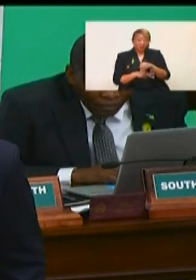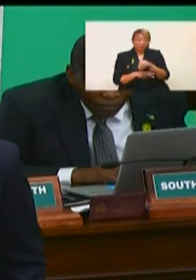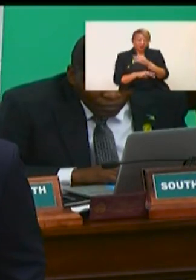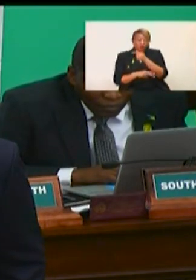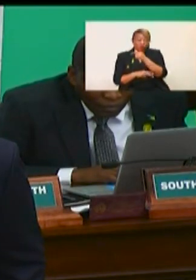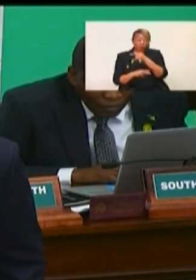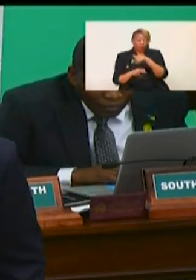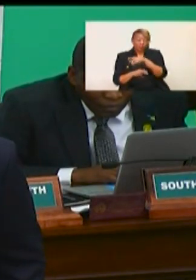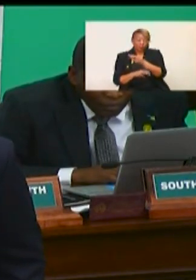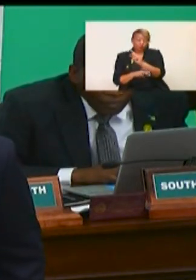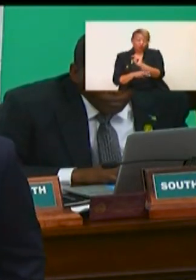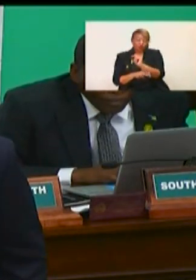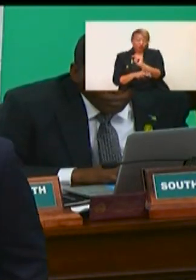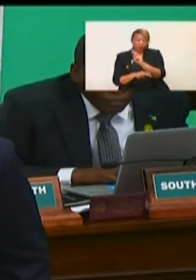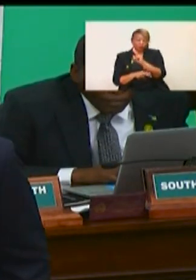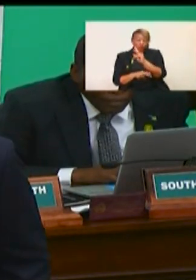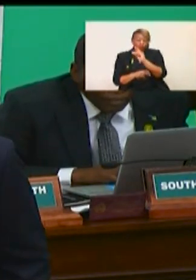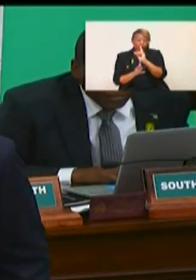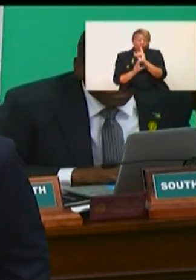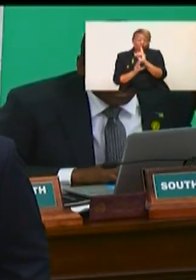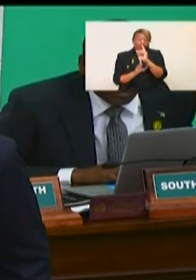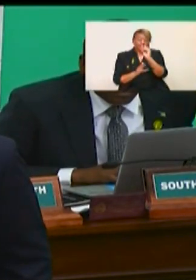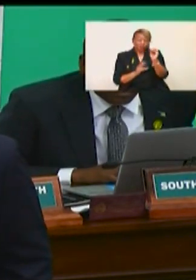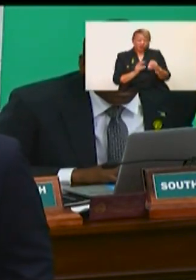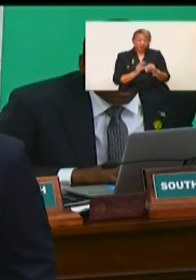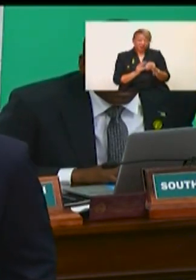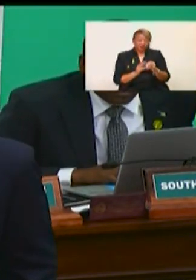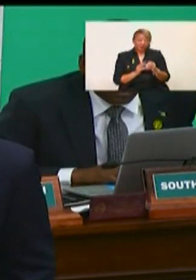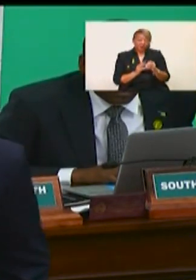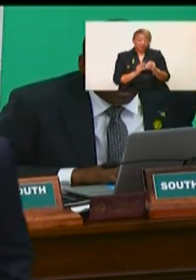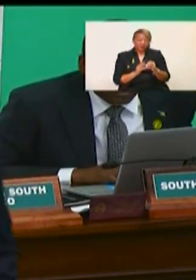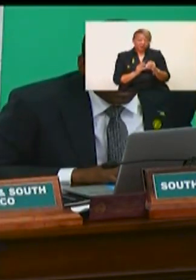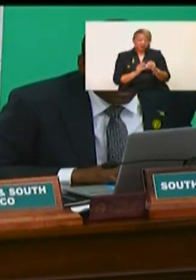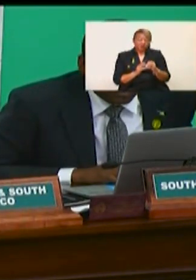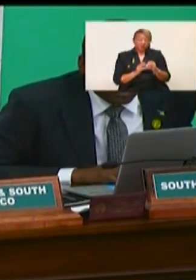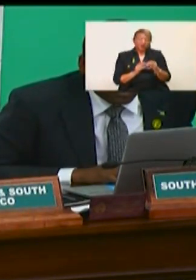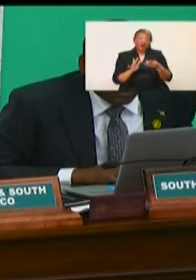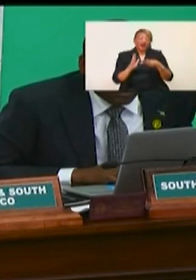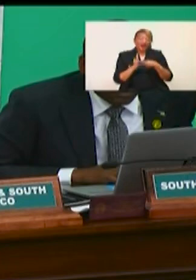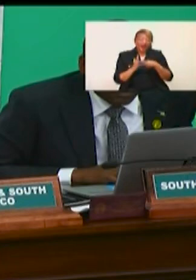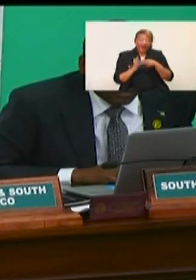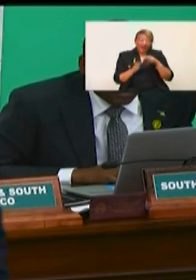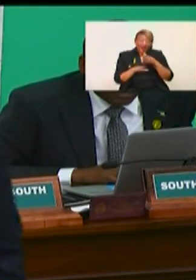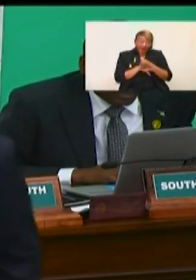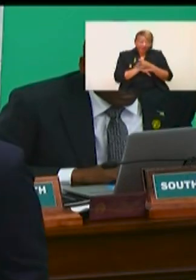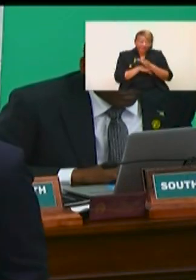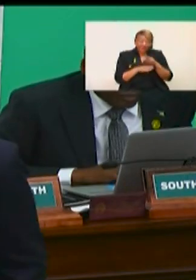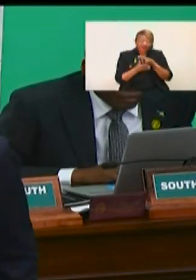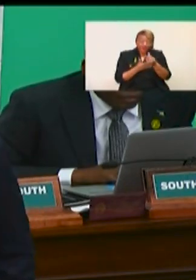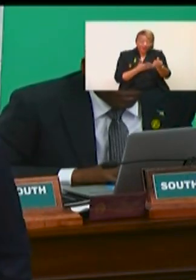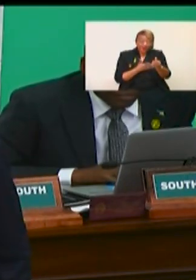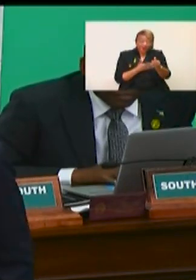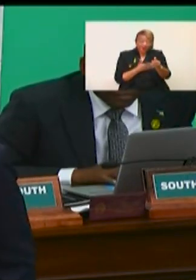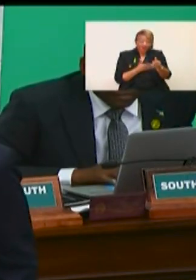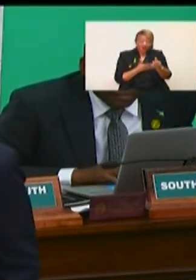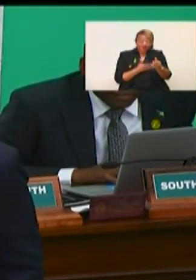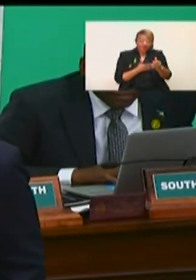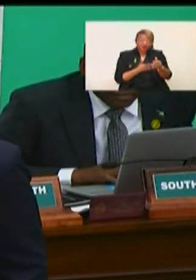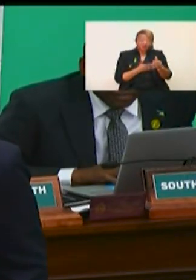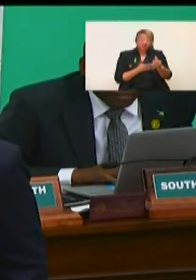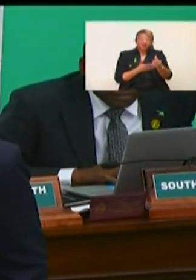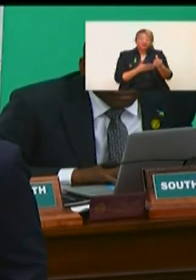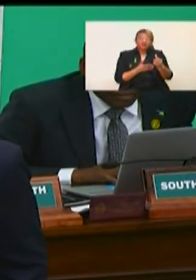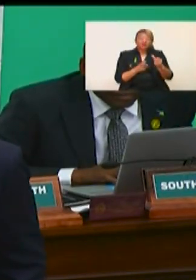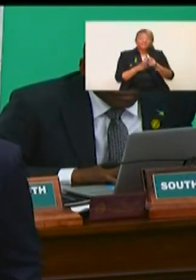Global Port. Because remember, 2% goes to the Yes establishment. Which means after expenses, the bulk of the money goes to the Bahamian